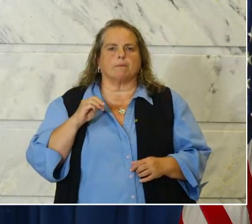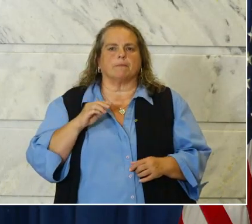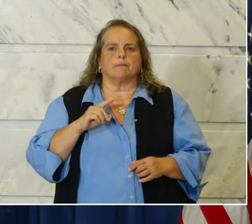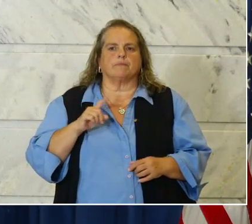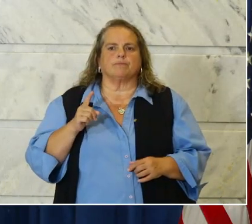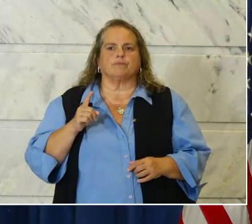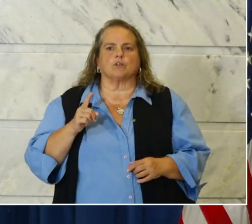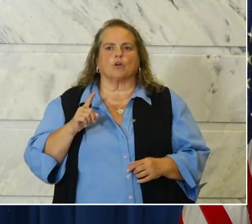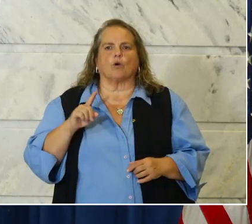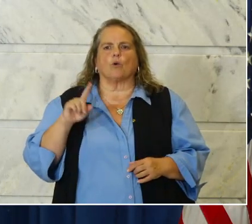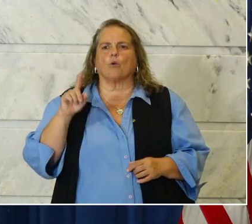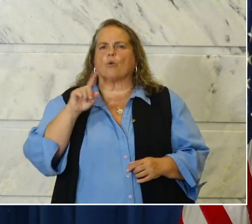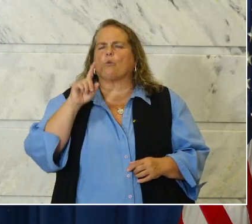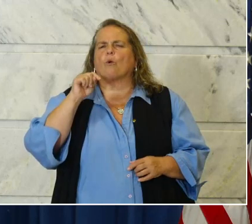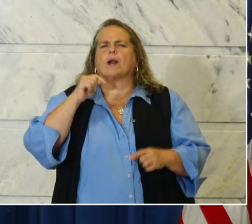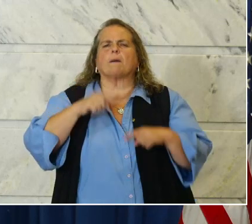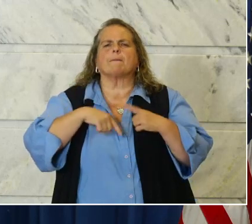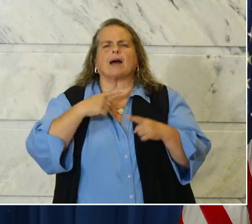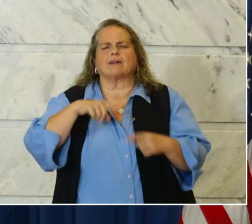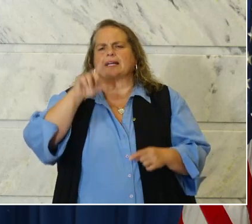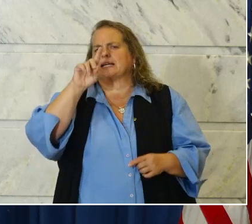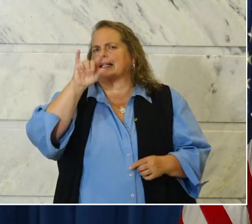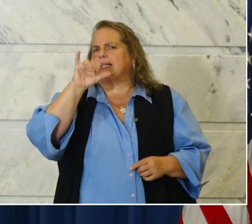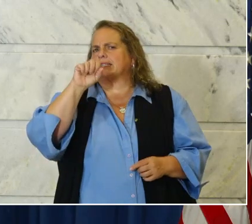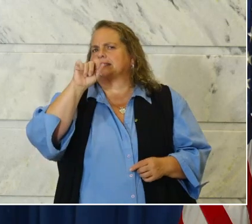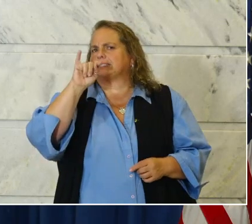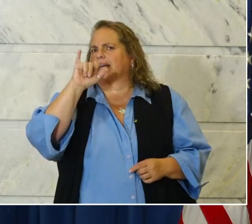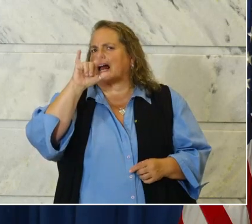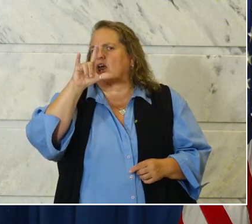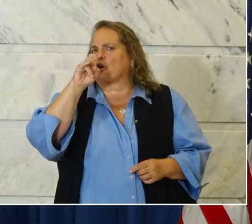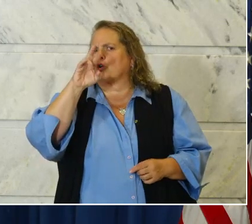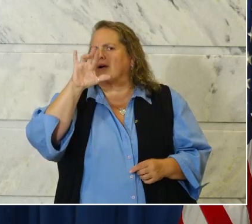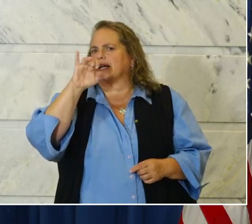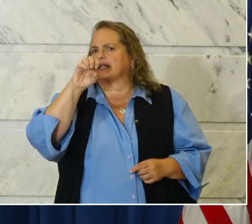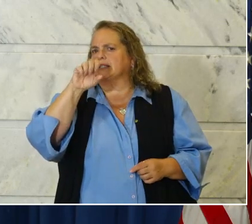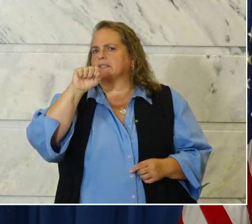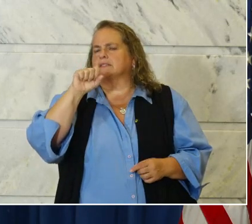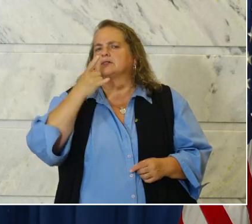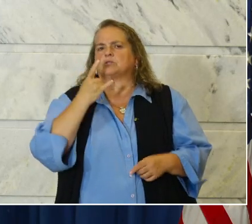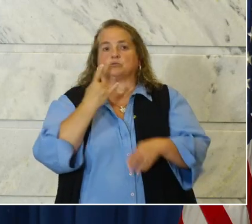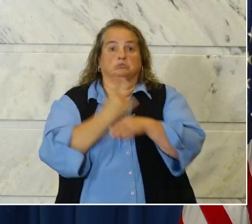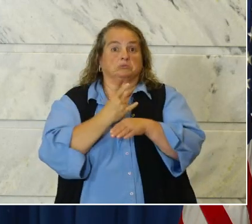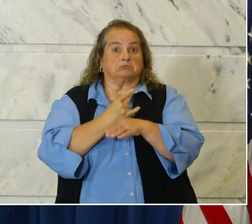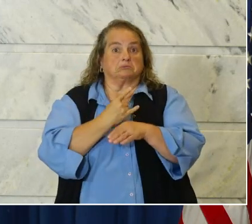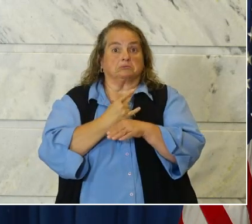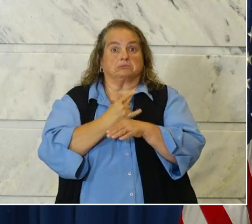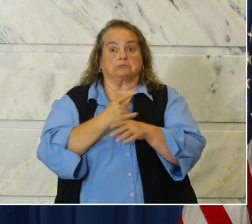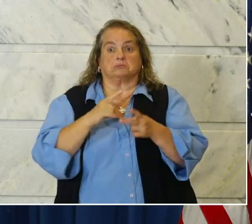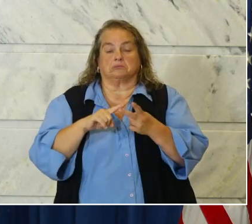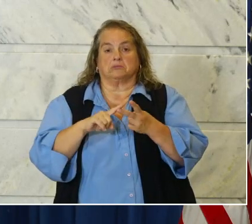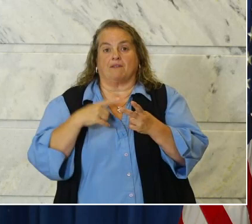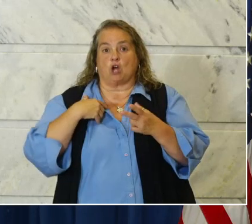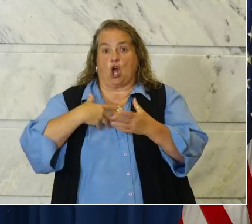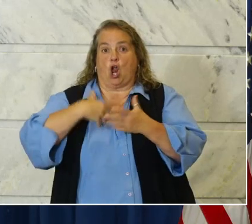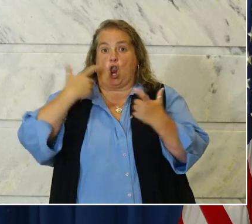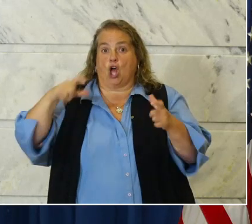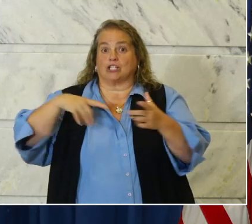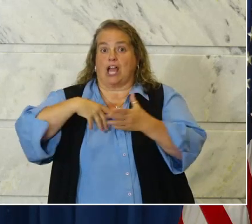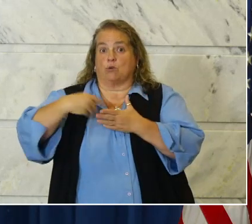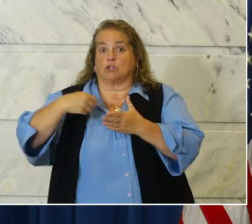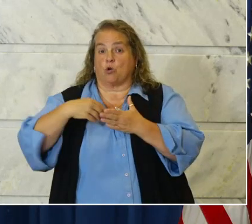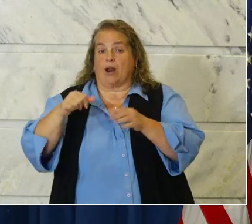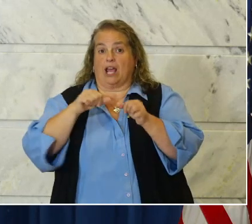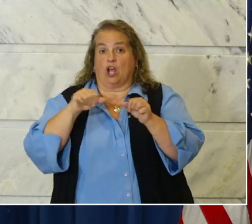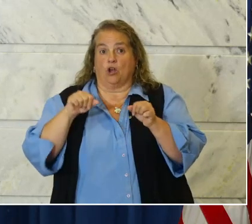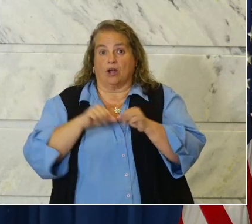this, where do distilleries kind of fall in this order, and any other place that just has a large outdoor area customers